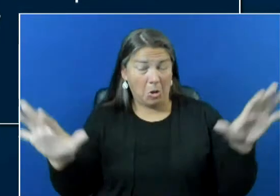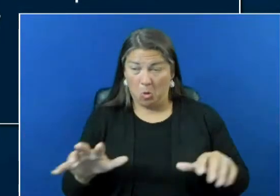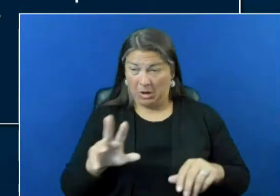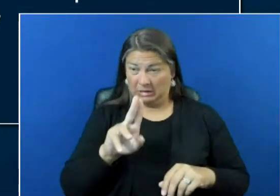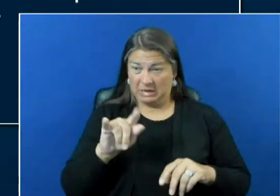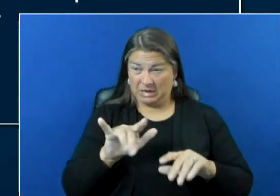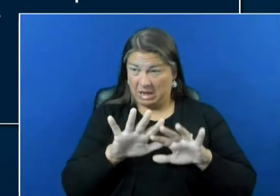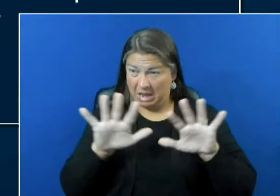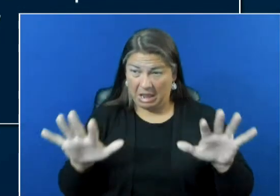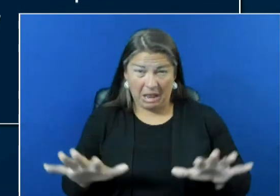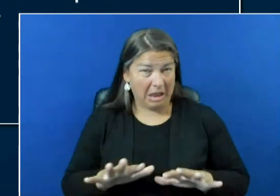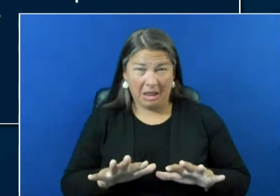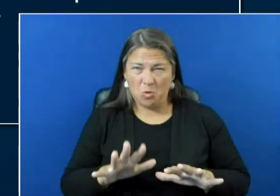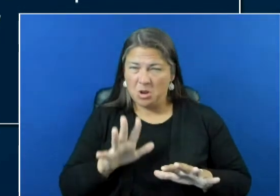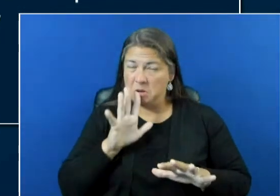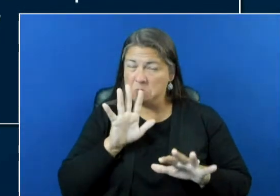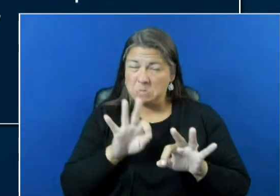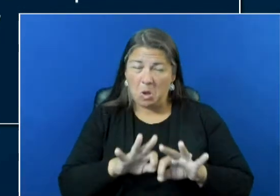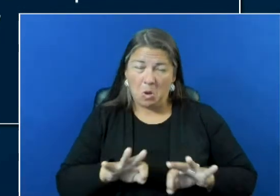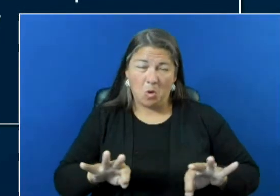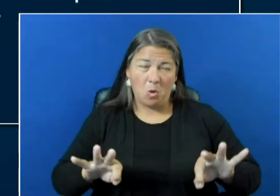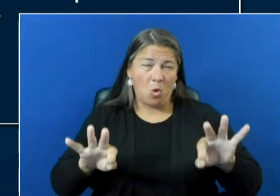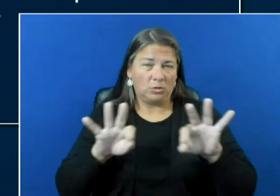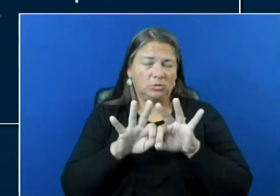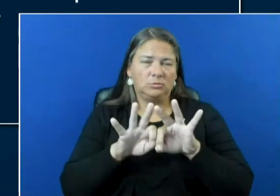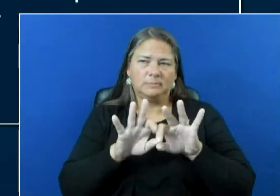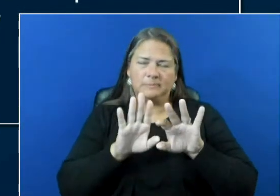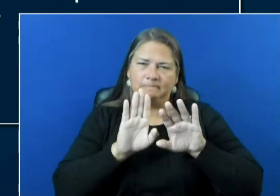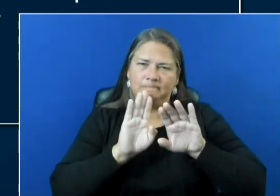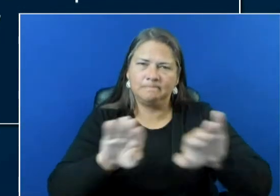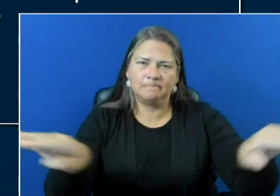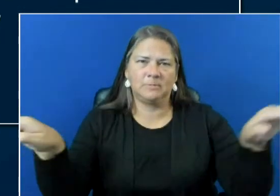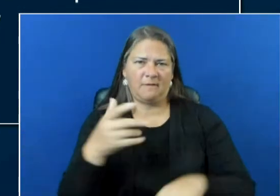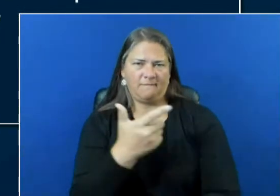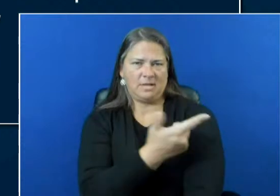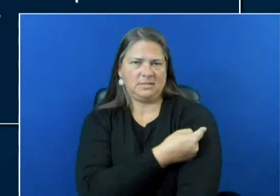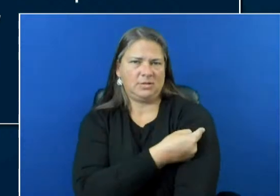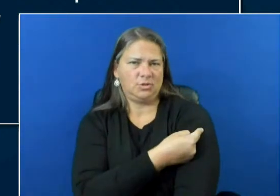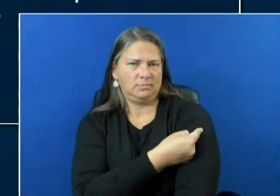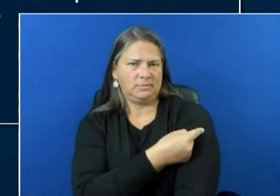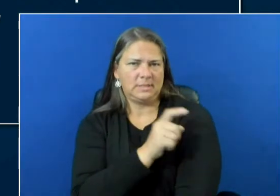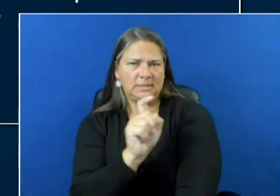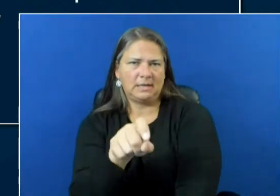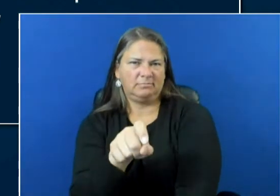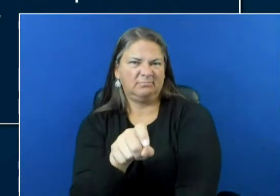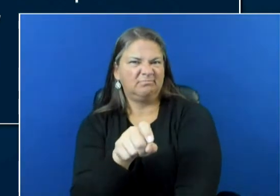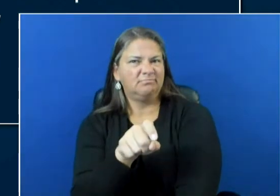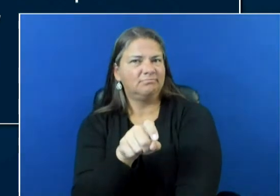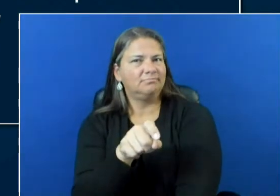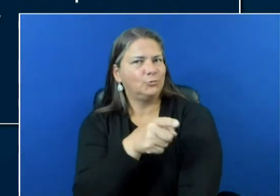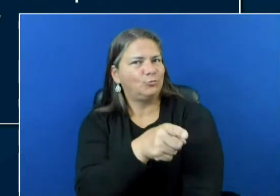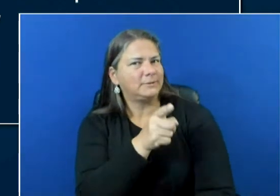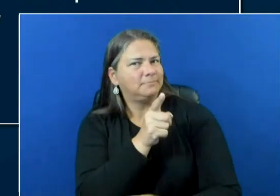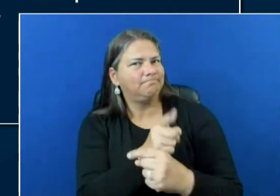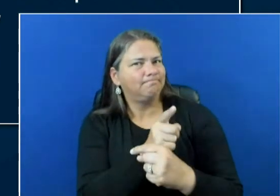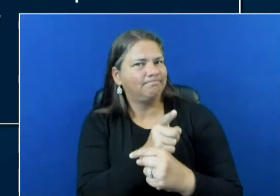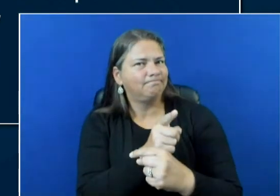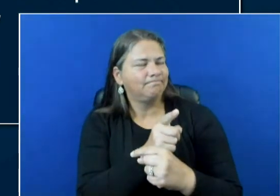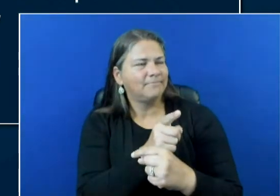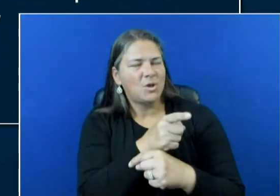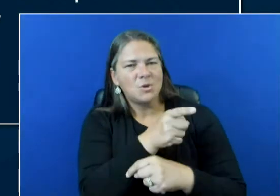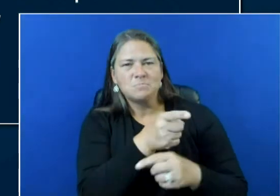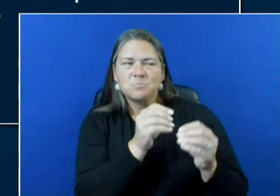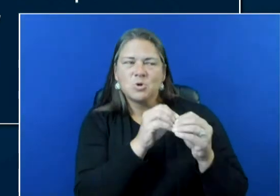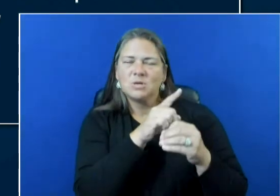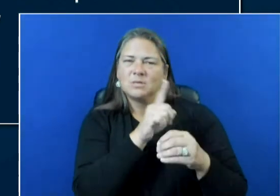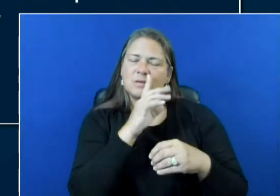to get vaccinated. That's 100% right. That's better than I've ever said it. But there